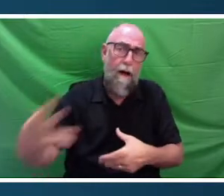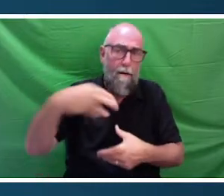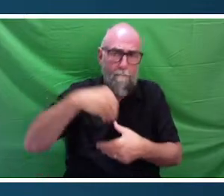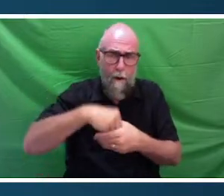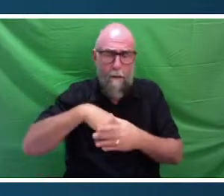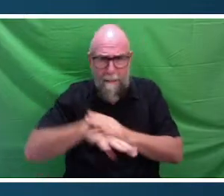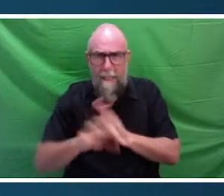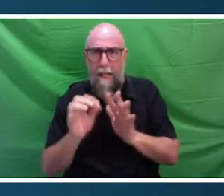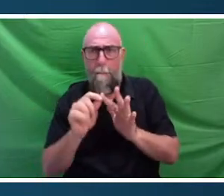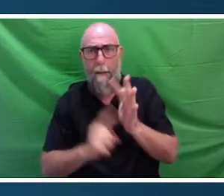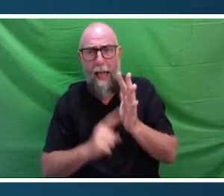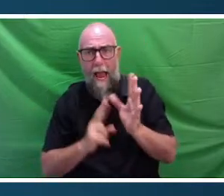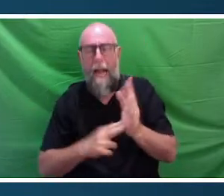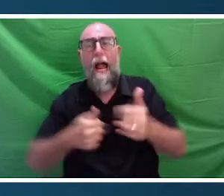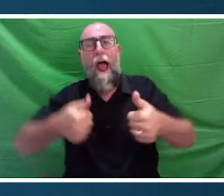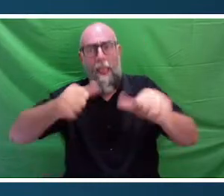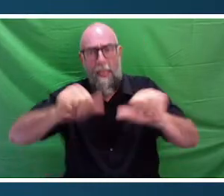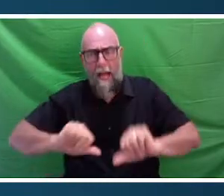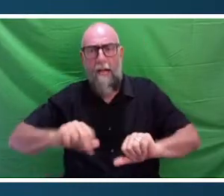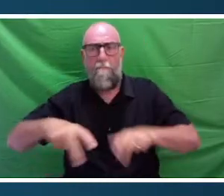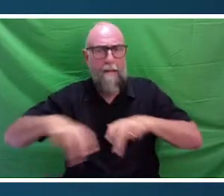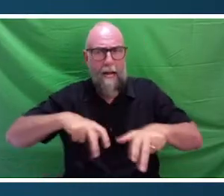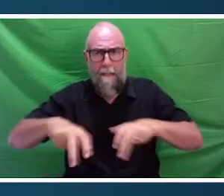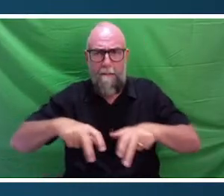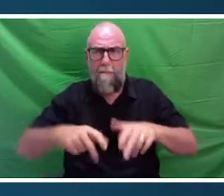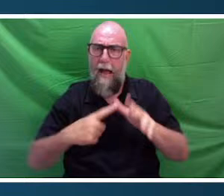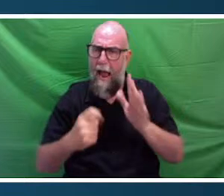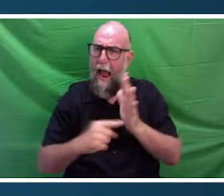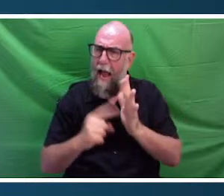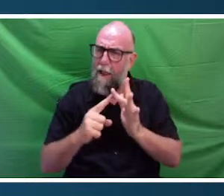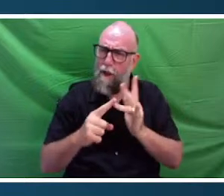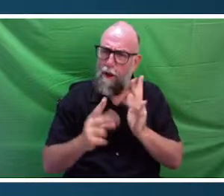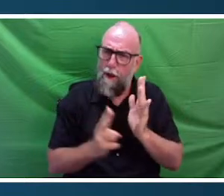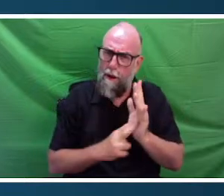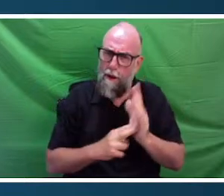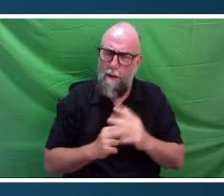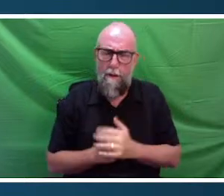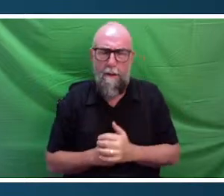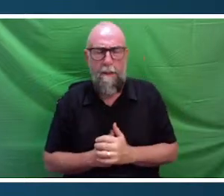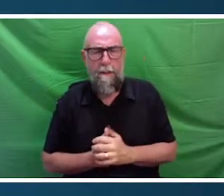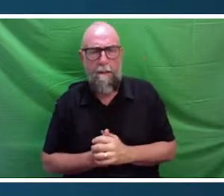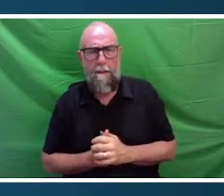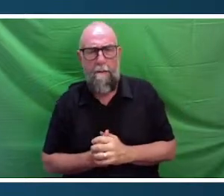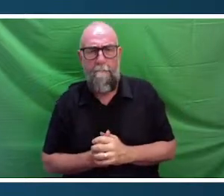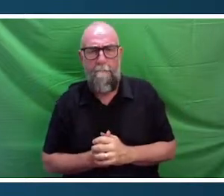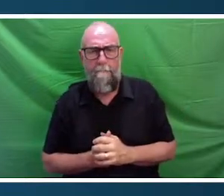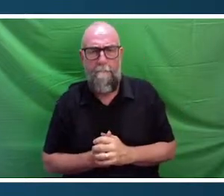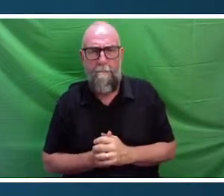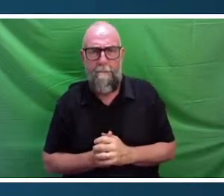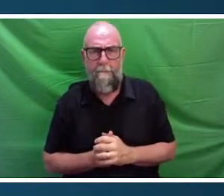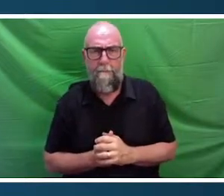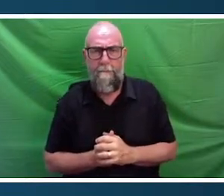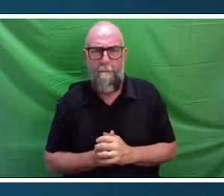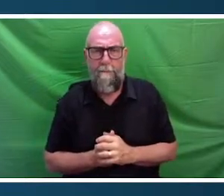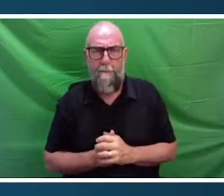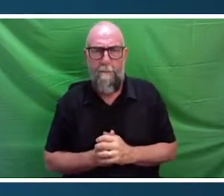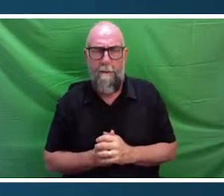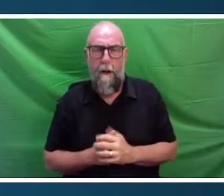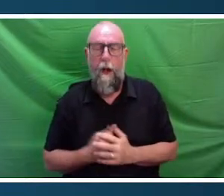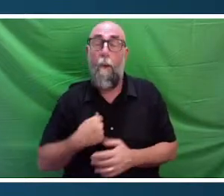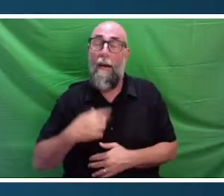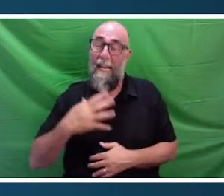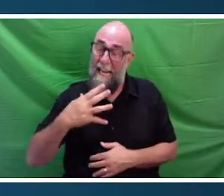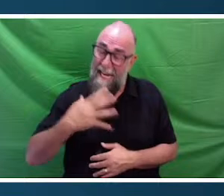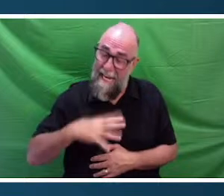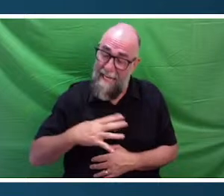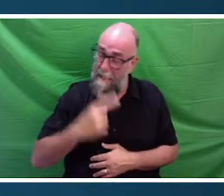action. Beyond integration, it is critical to progress towards initiatives that are led by the